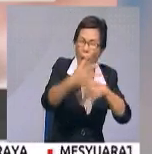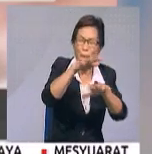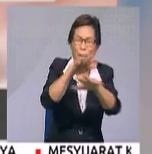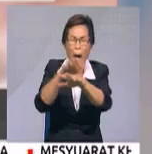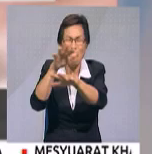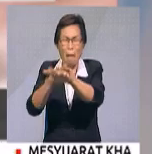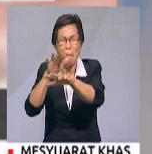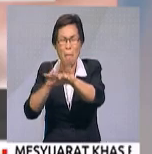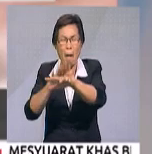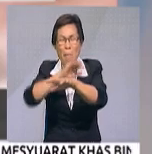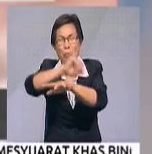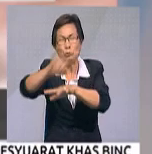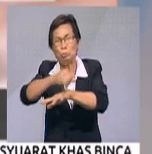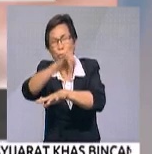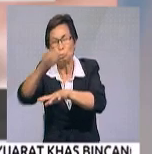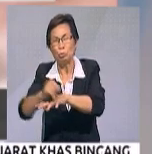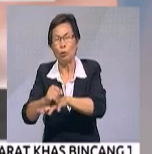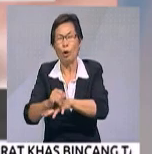refugees had to flee,